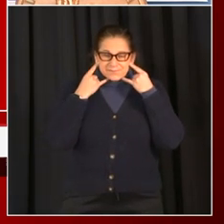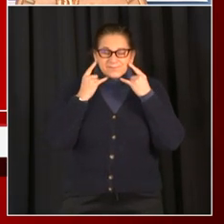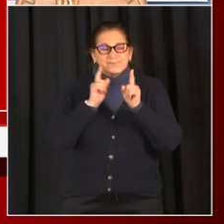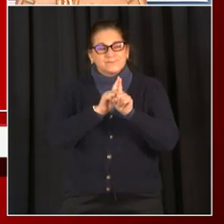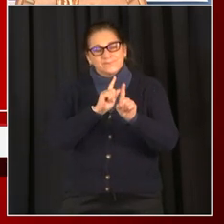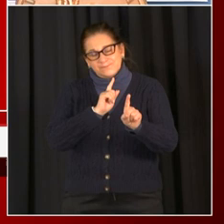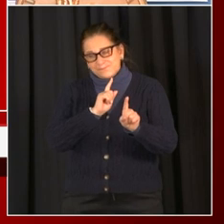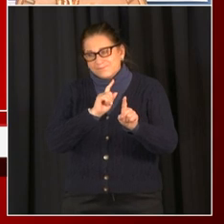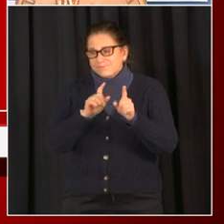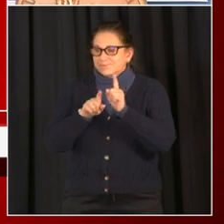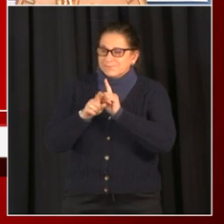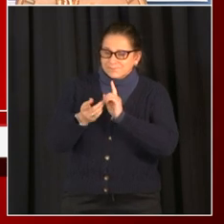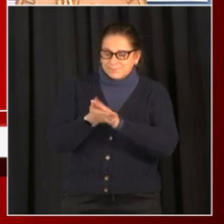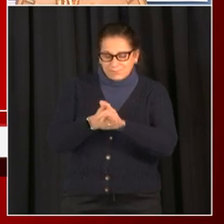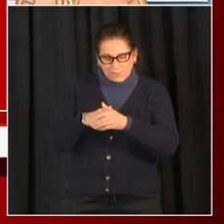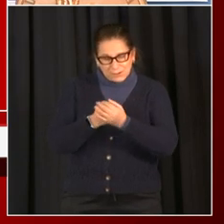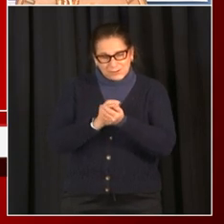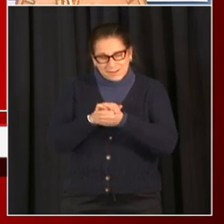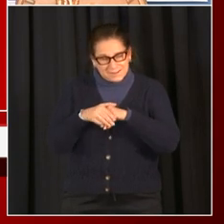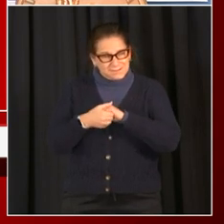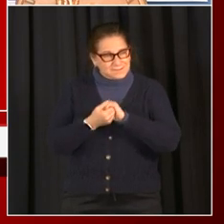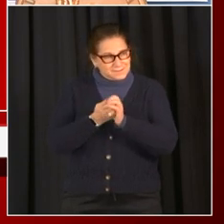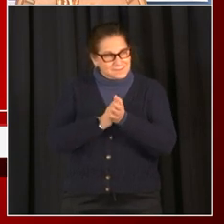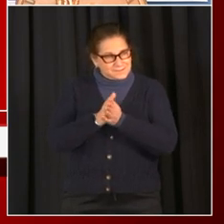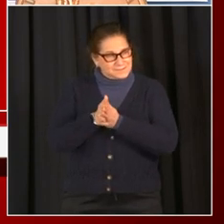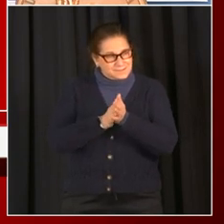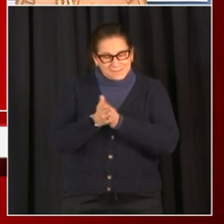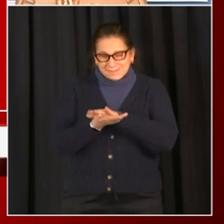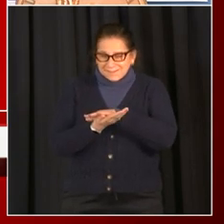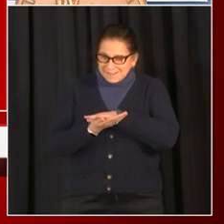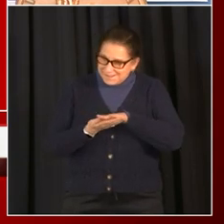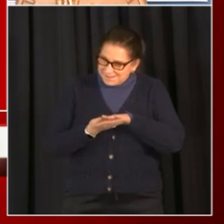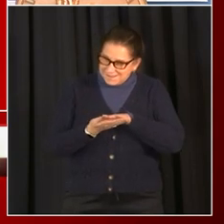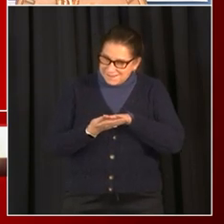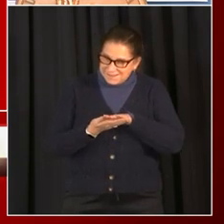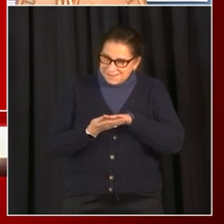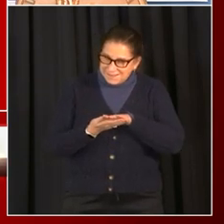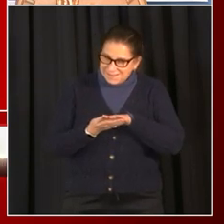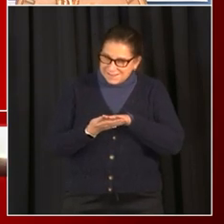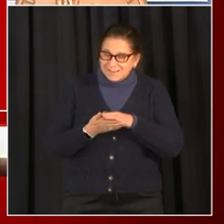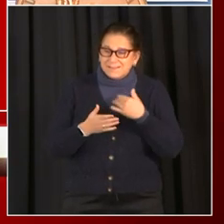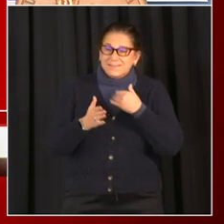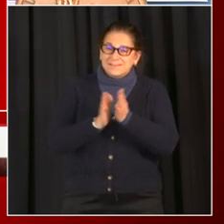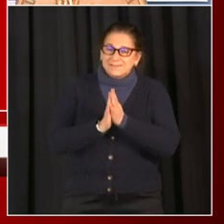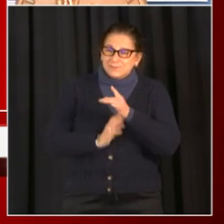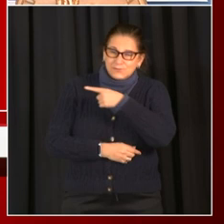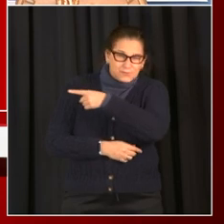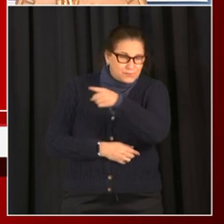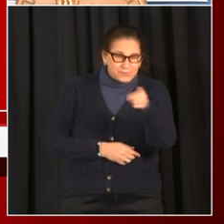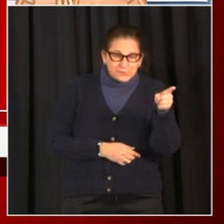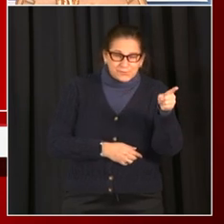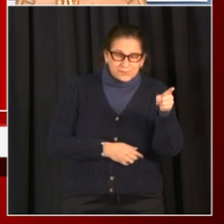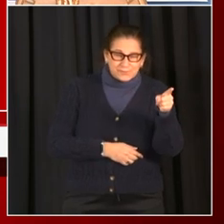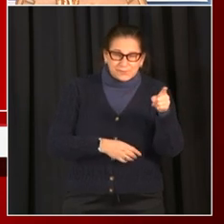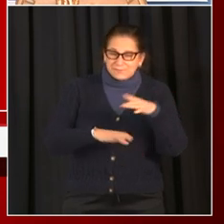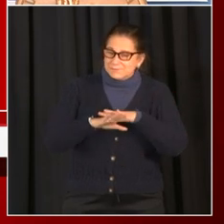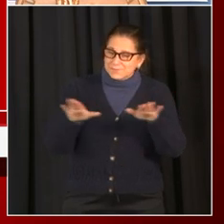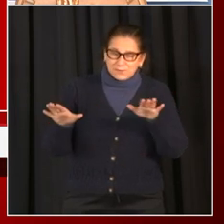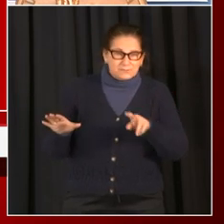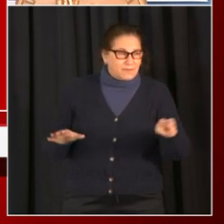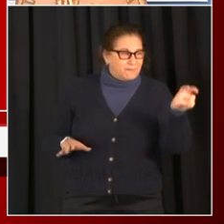hand hygiene, and limit your activities. We're asking people not to travel and gather in